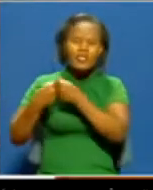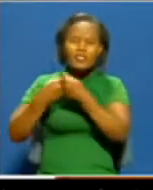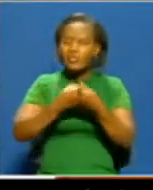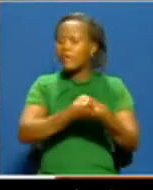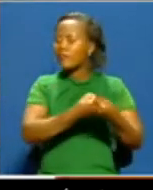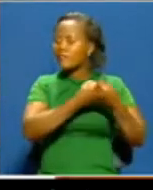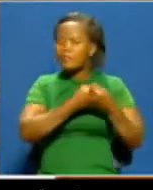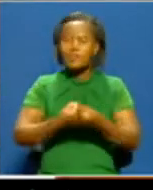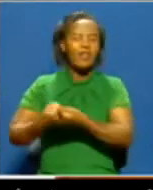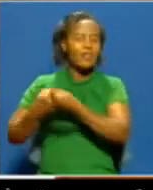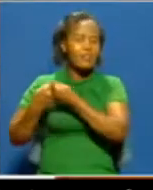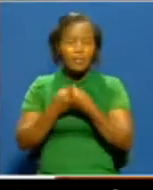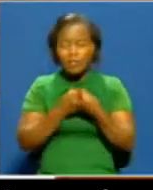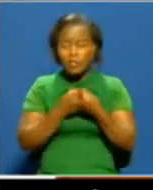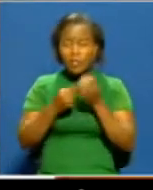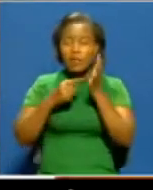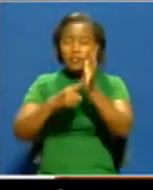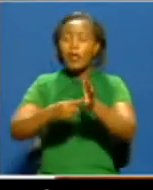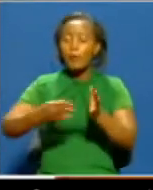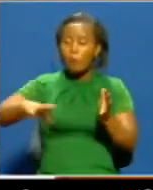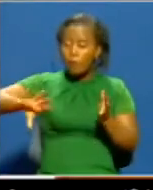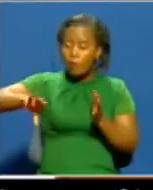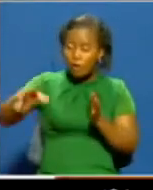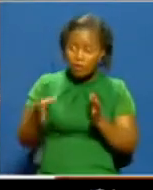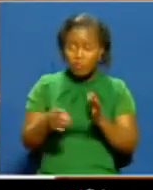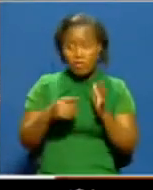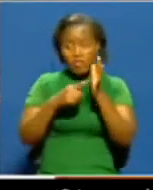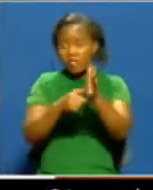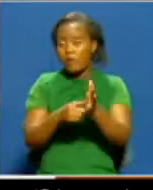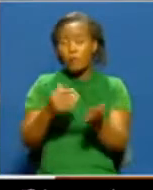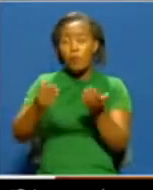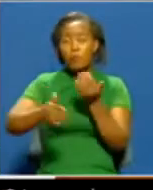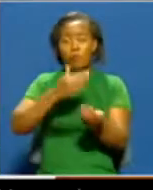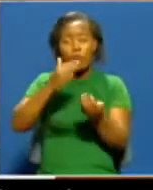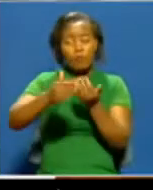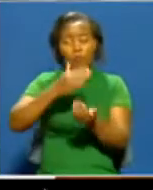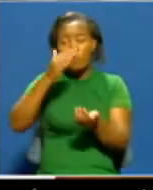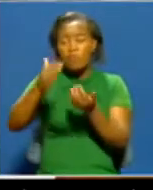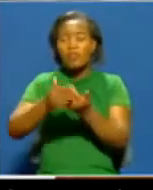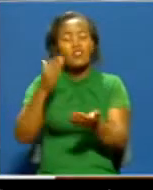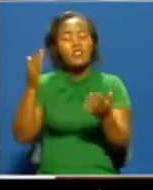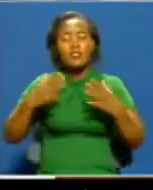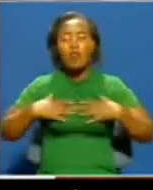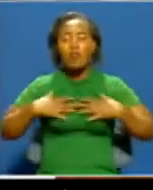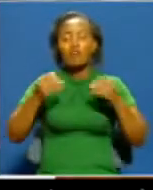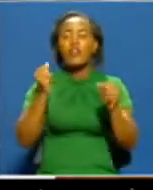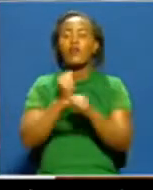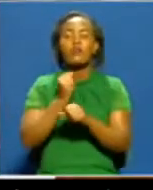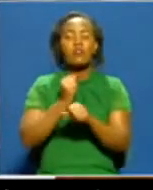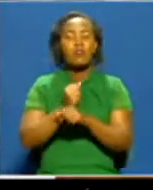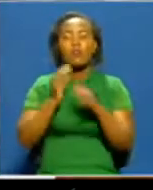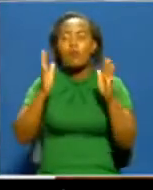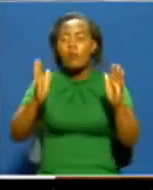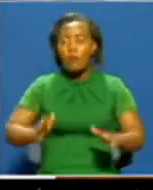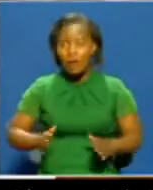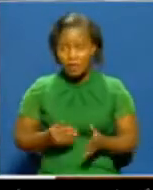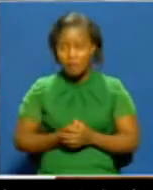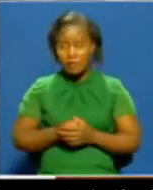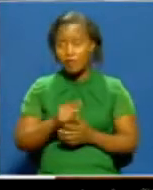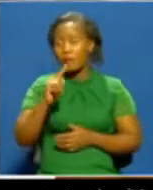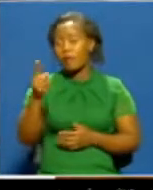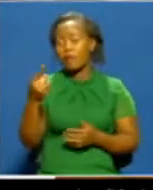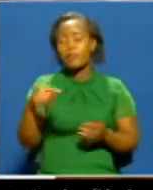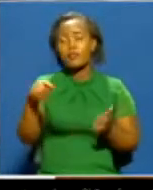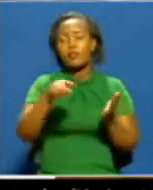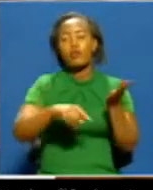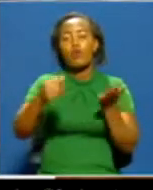counties when it comes to taking care, if I may use that word, of the health workers. First and foremost, as you know, we hired more people. We